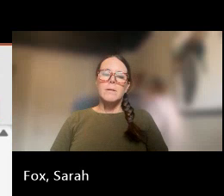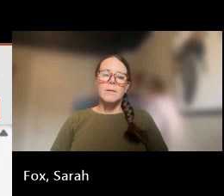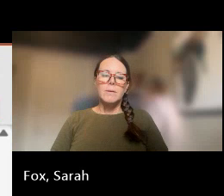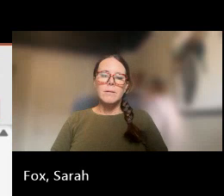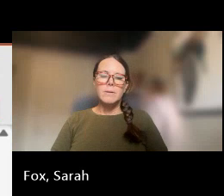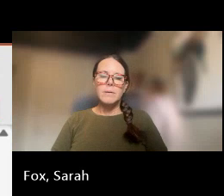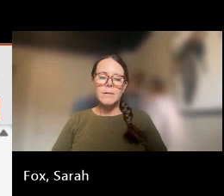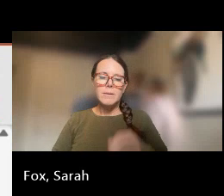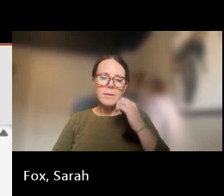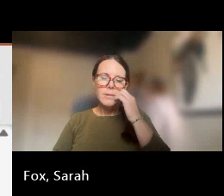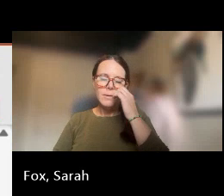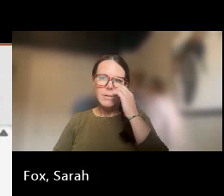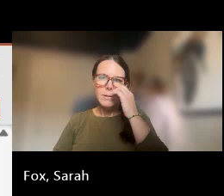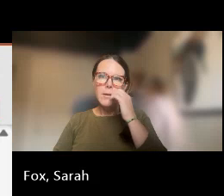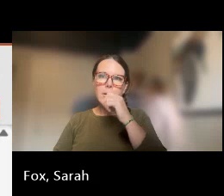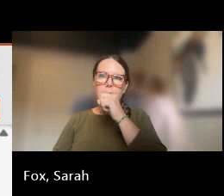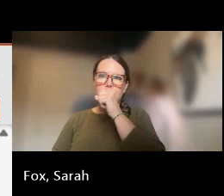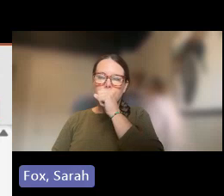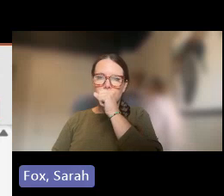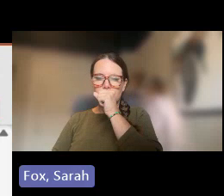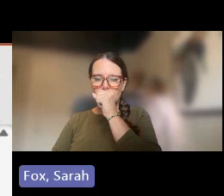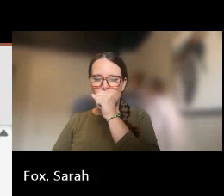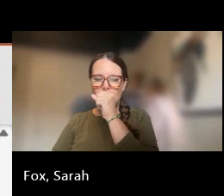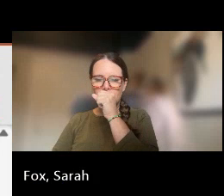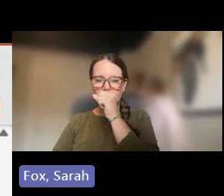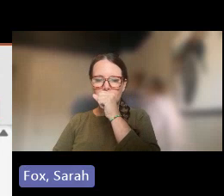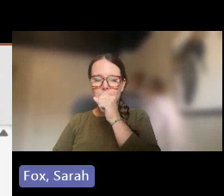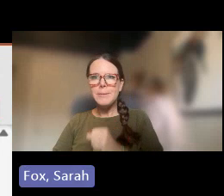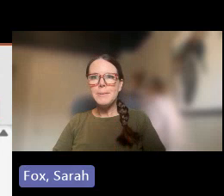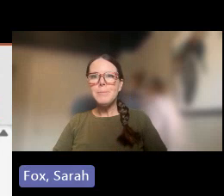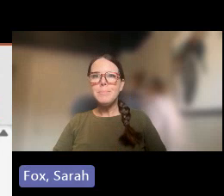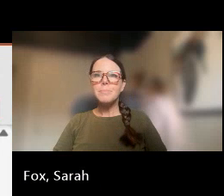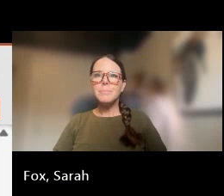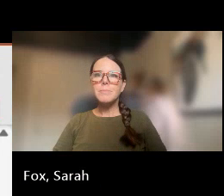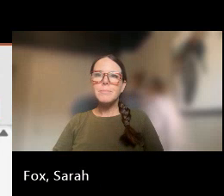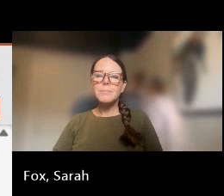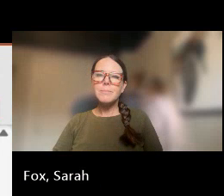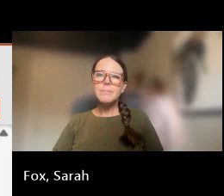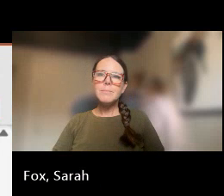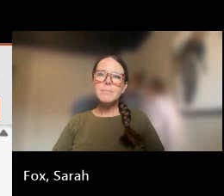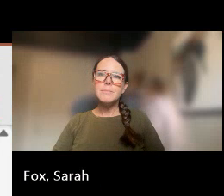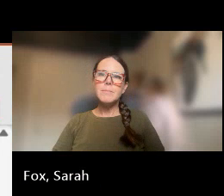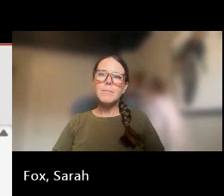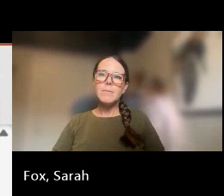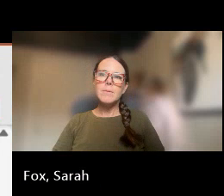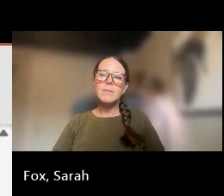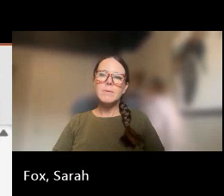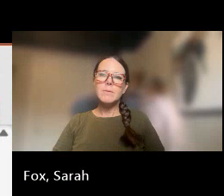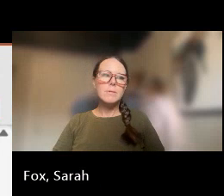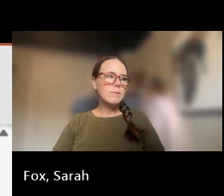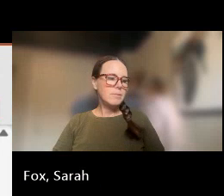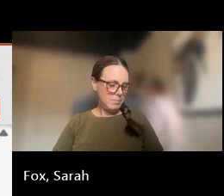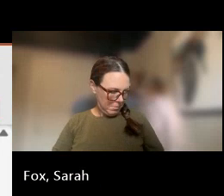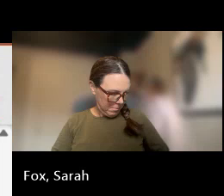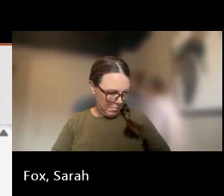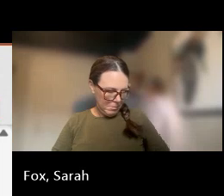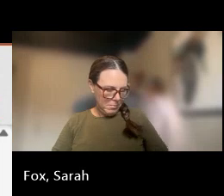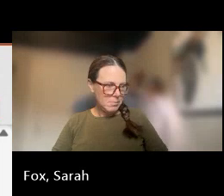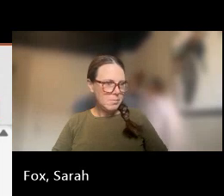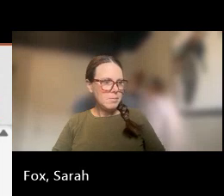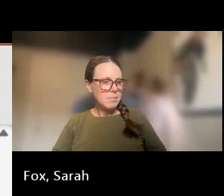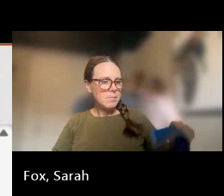sense? yes. We'll have time to get into that more No. detail, but that's a really good, lots of fees, lots of things. Sure. Well, I guess, so